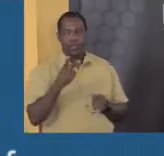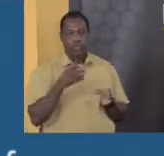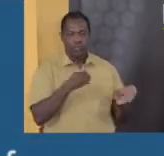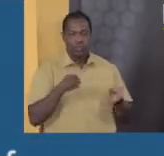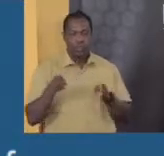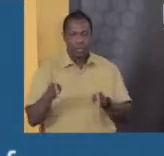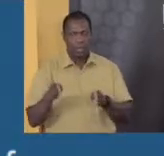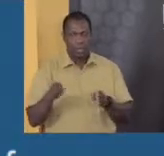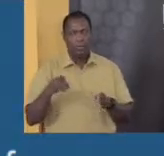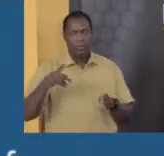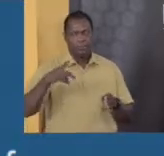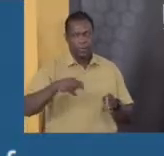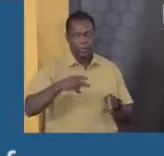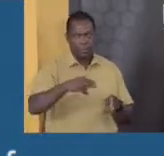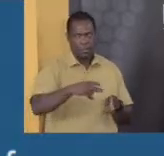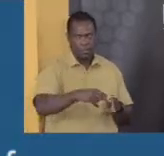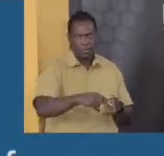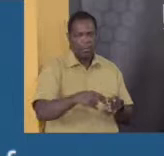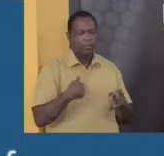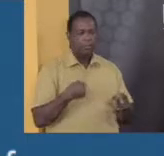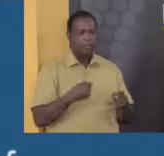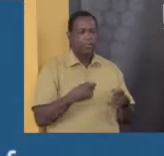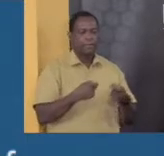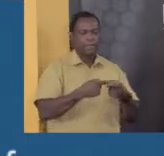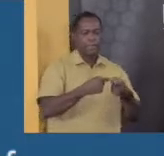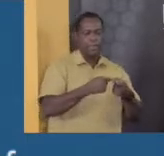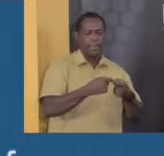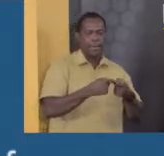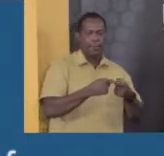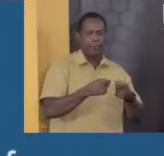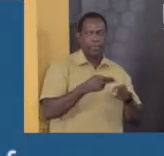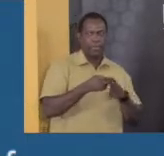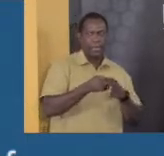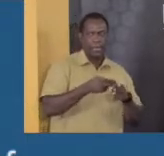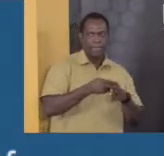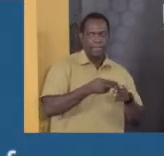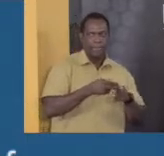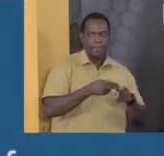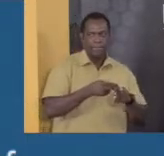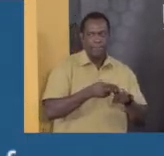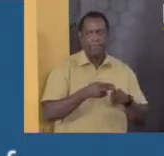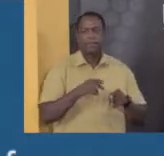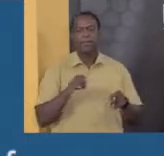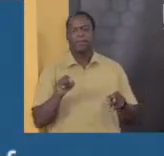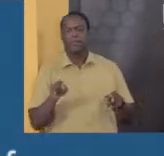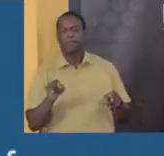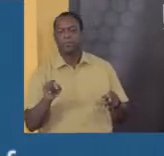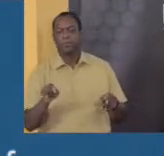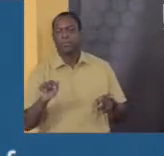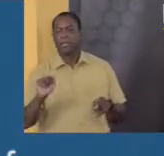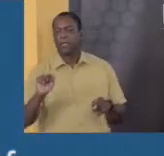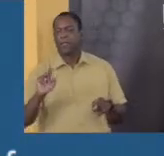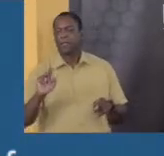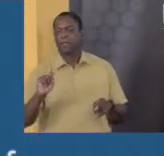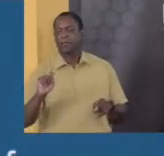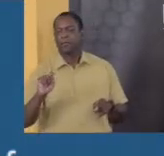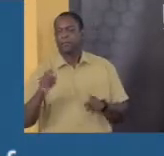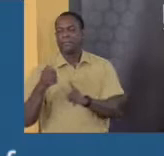cutting. You have your electric cutting knife, and then you have your